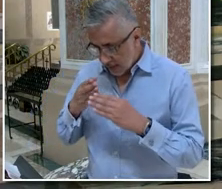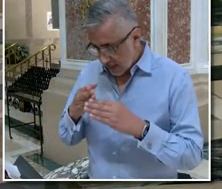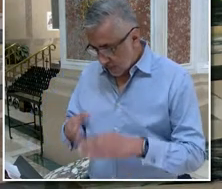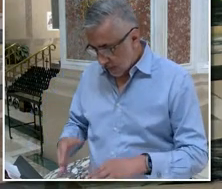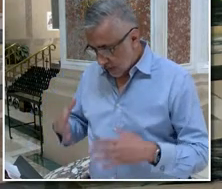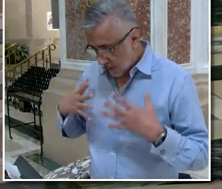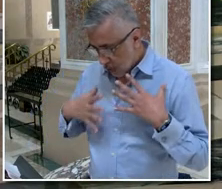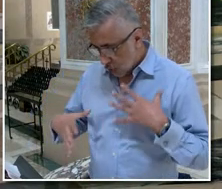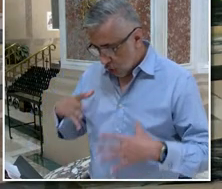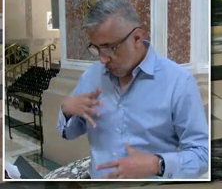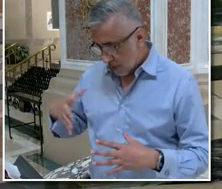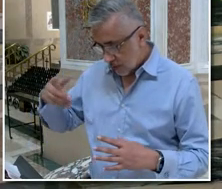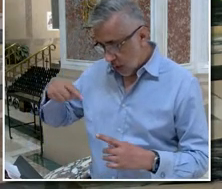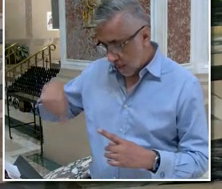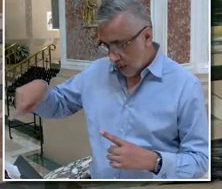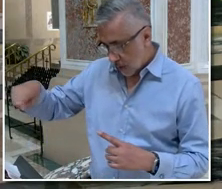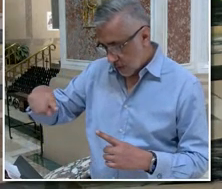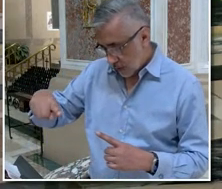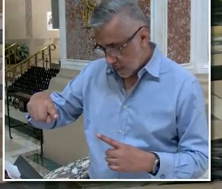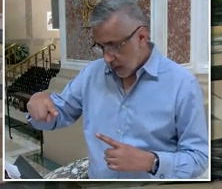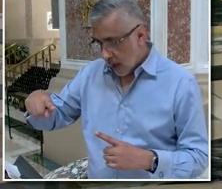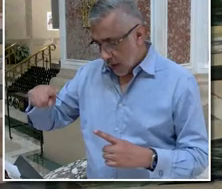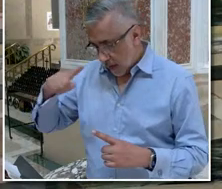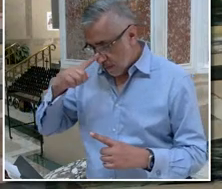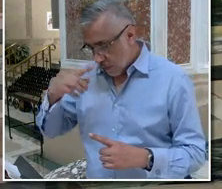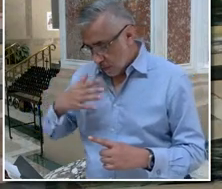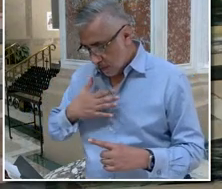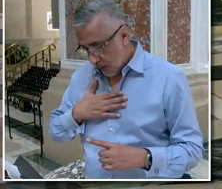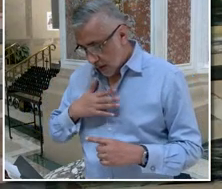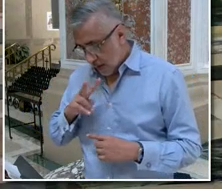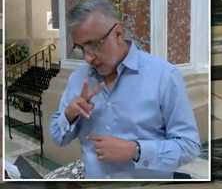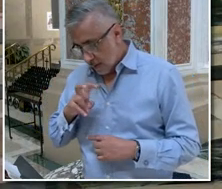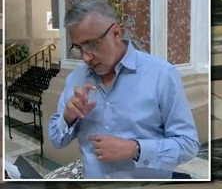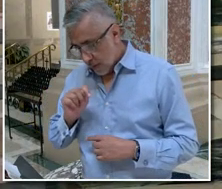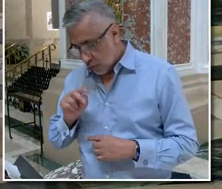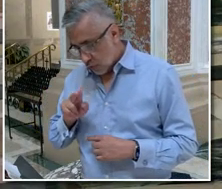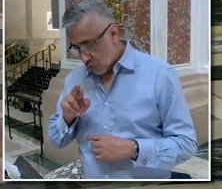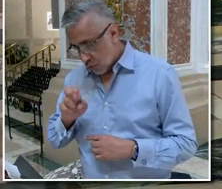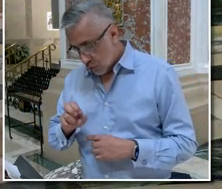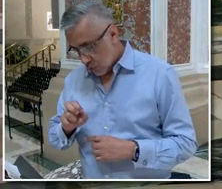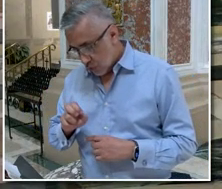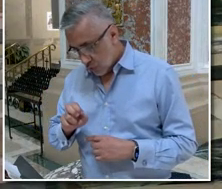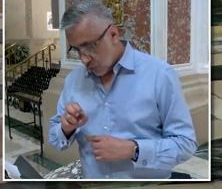my garments among them, and for my vesture they cast lots."